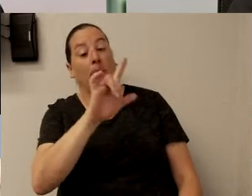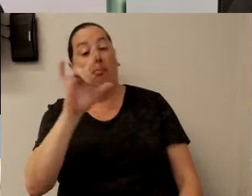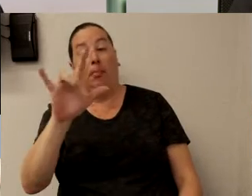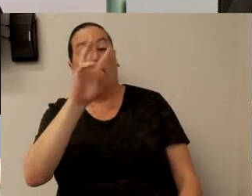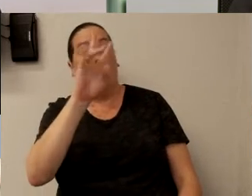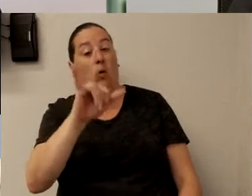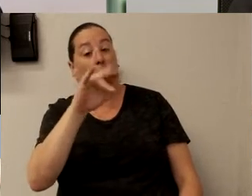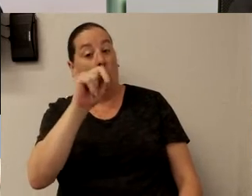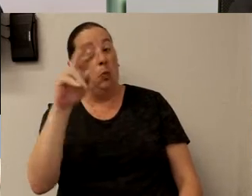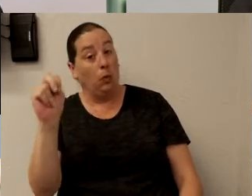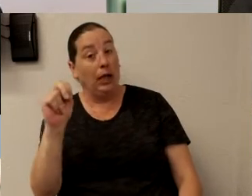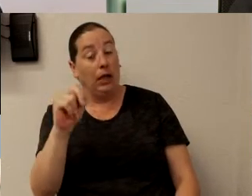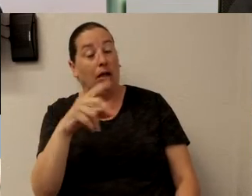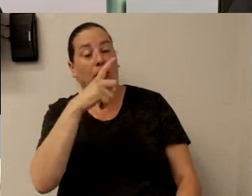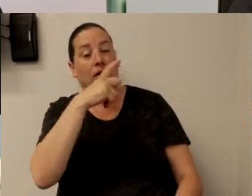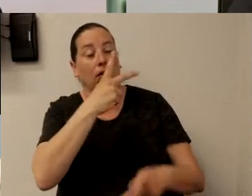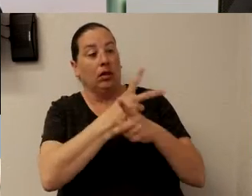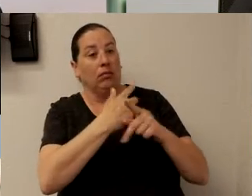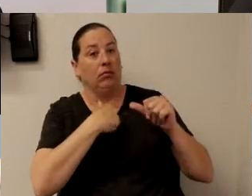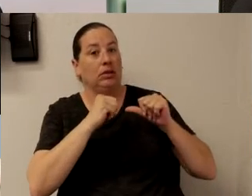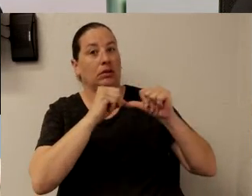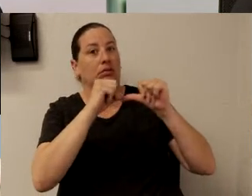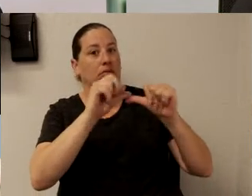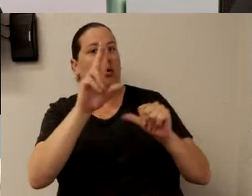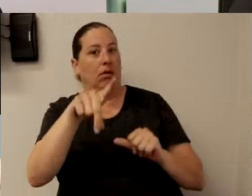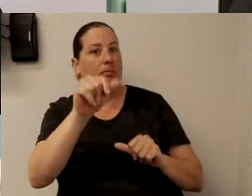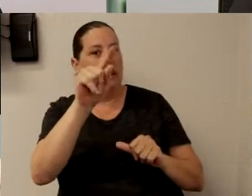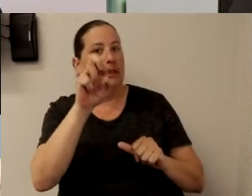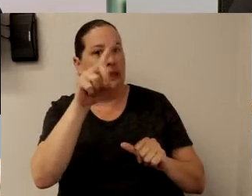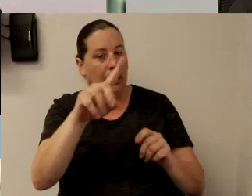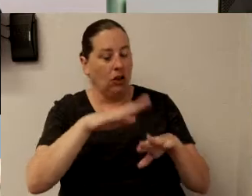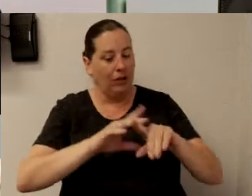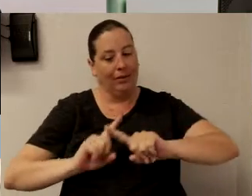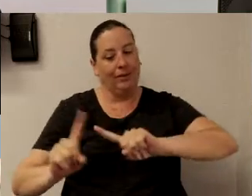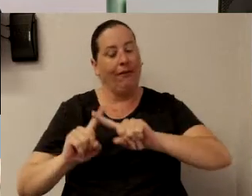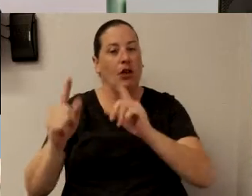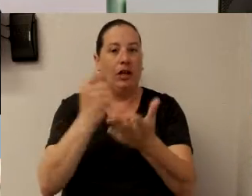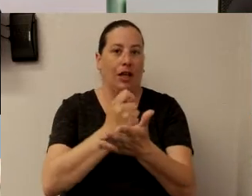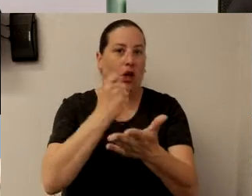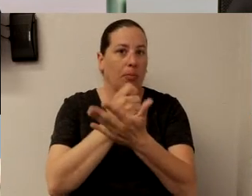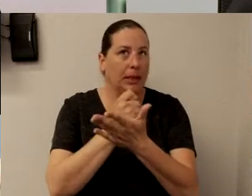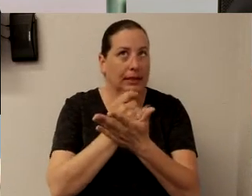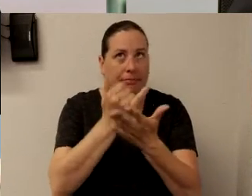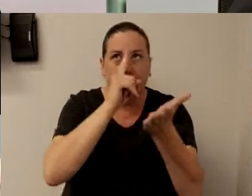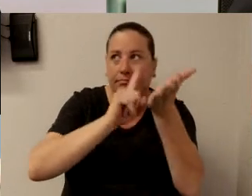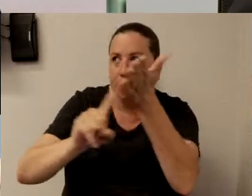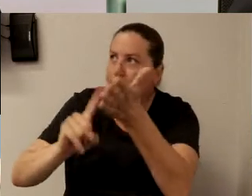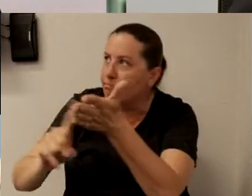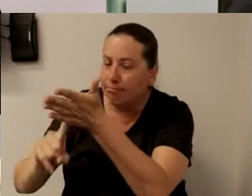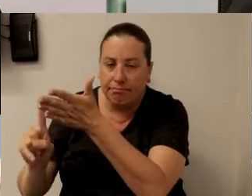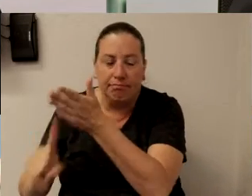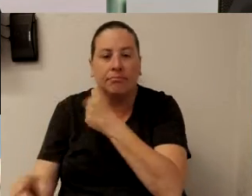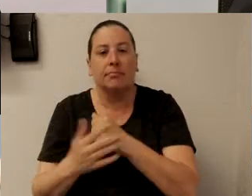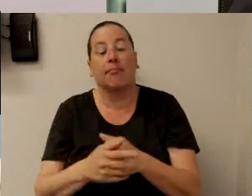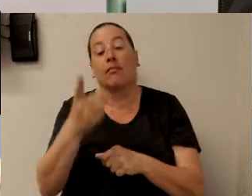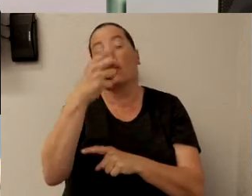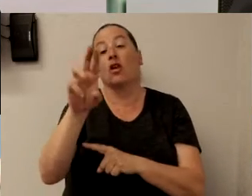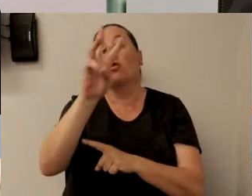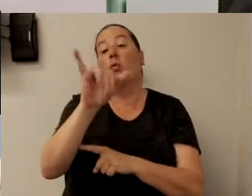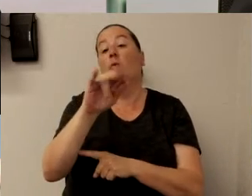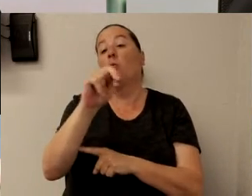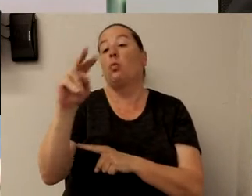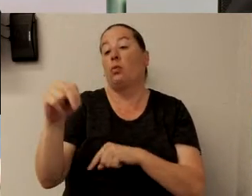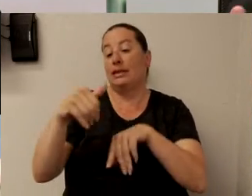keeping me up to date on the different therapies that are being pursued. Dr. Wynn, about a week ago, had sent me a medical